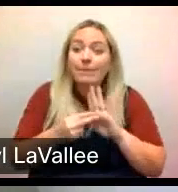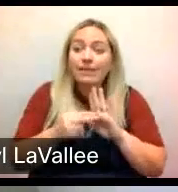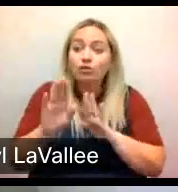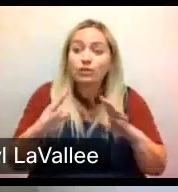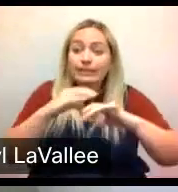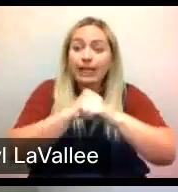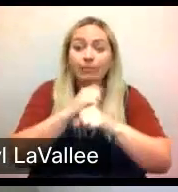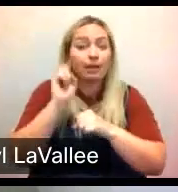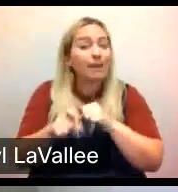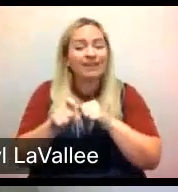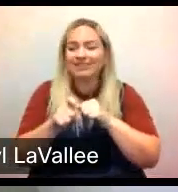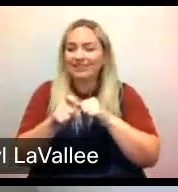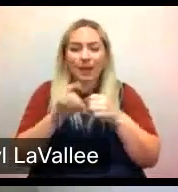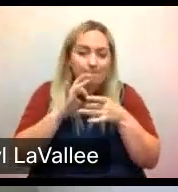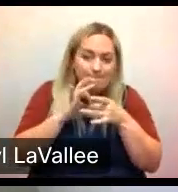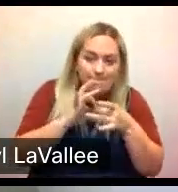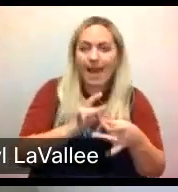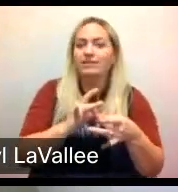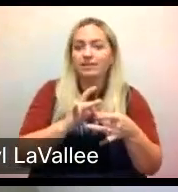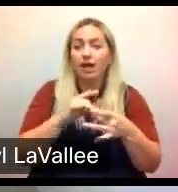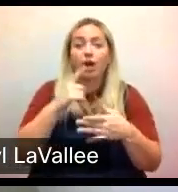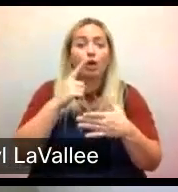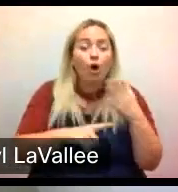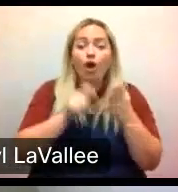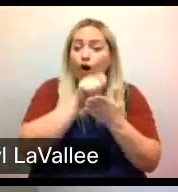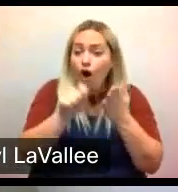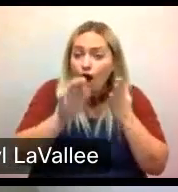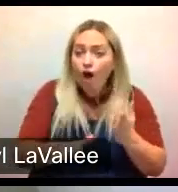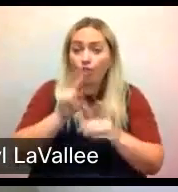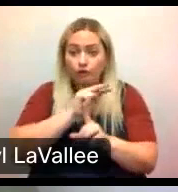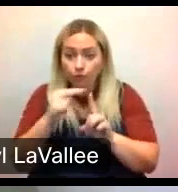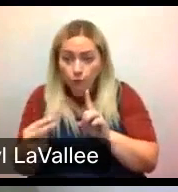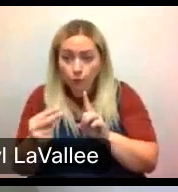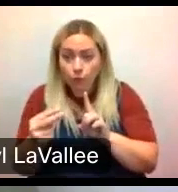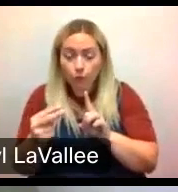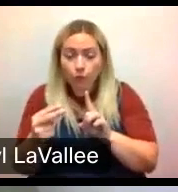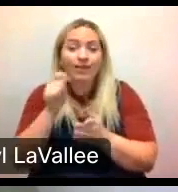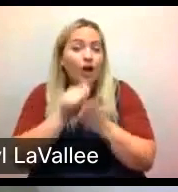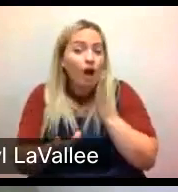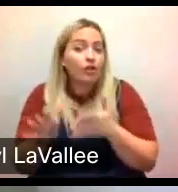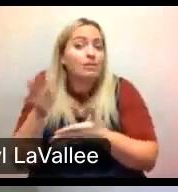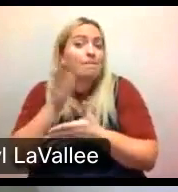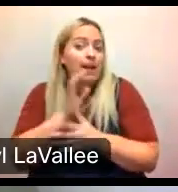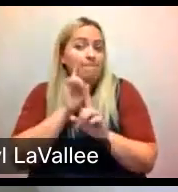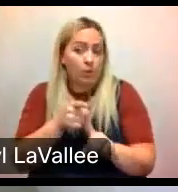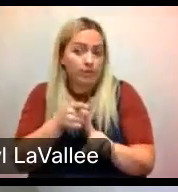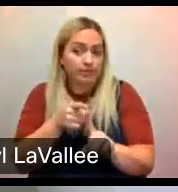summary must be completely based on what the author's view is and what the author's main points